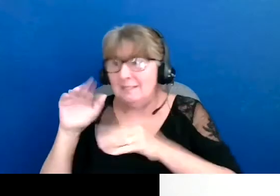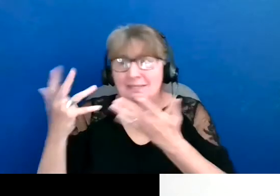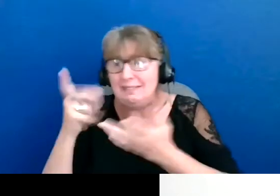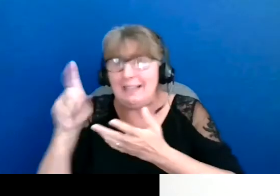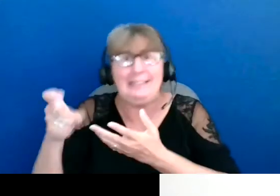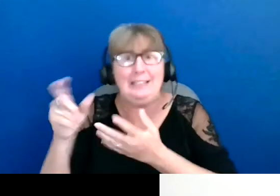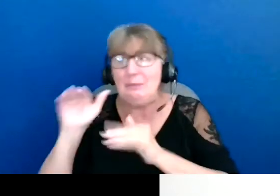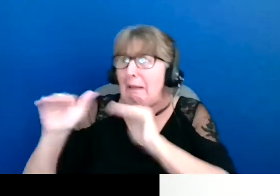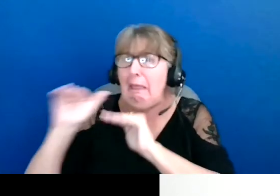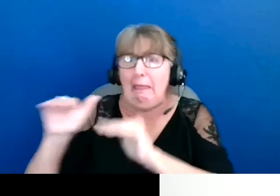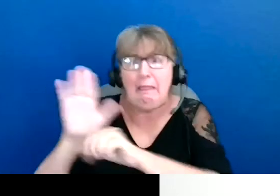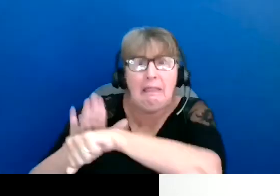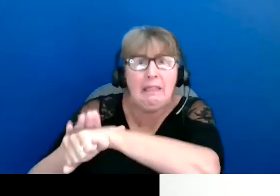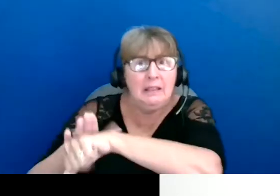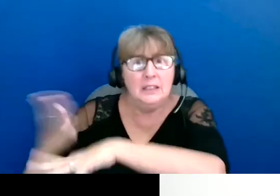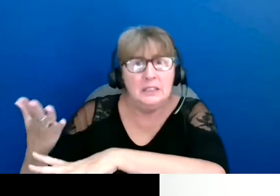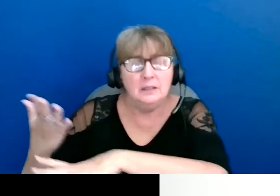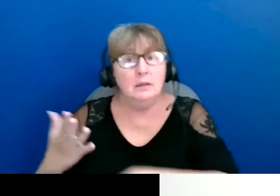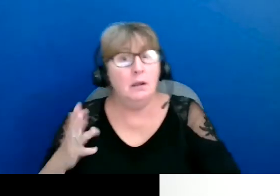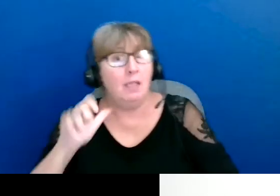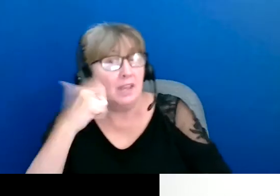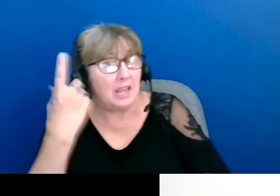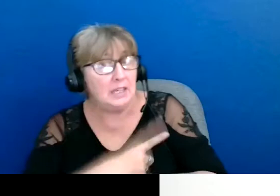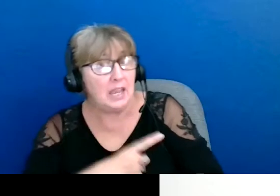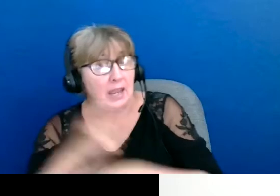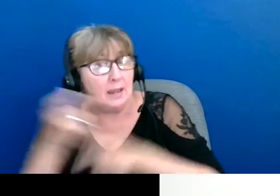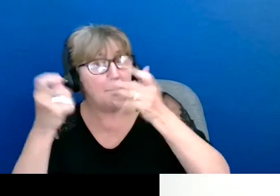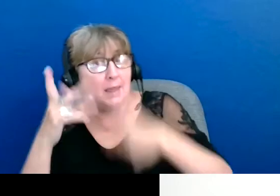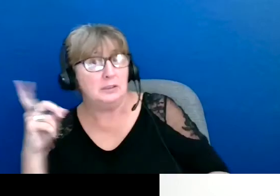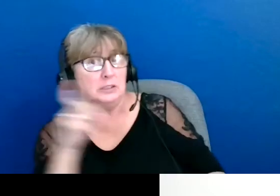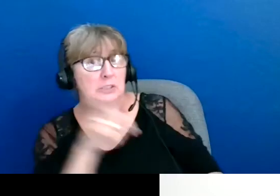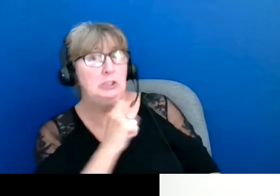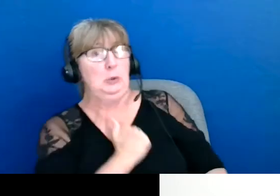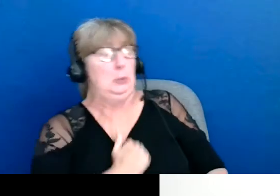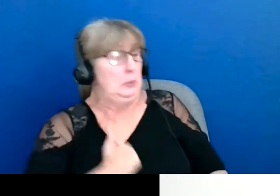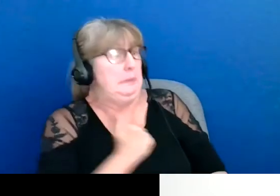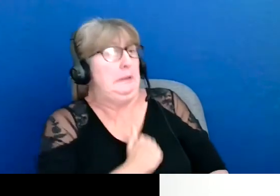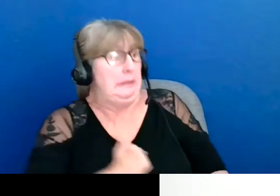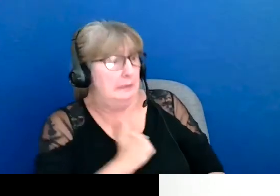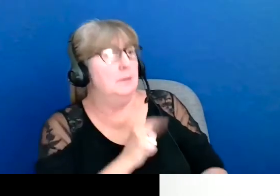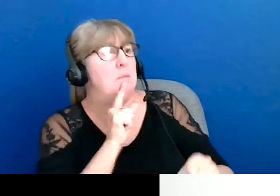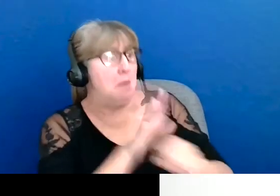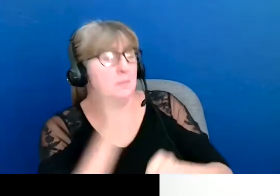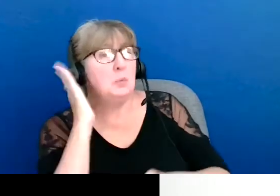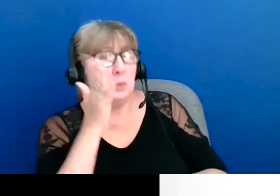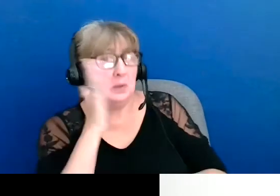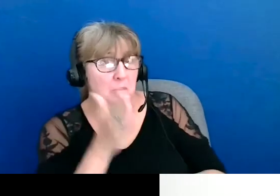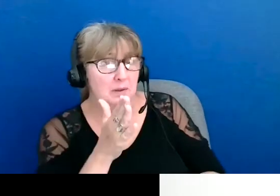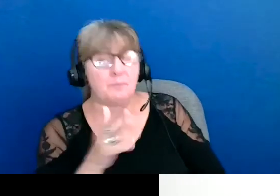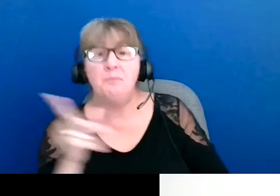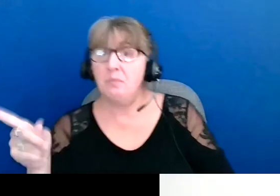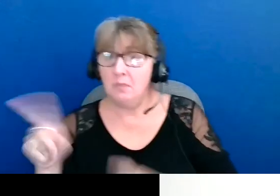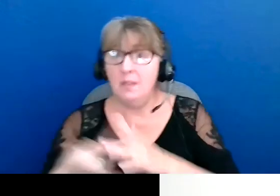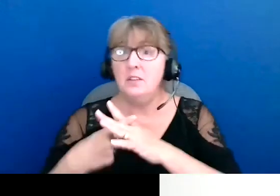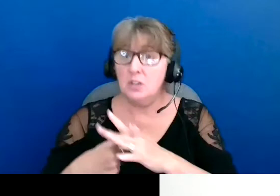The next day, the manager apologized and promised to make the menus accessible. They started